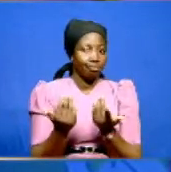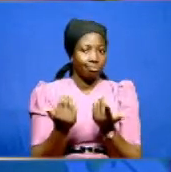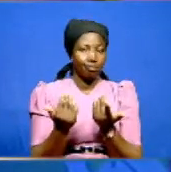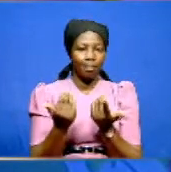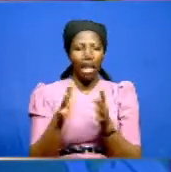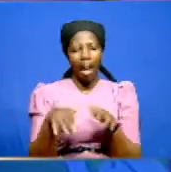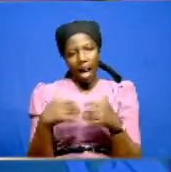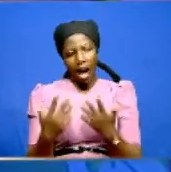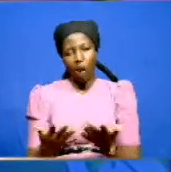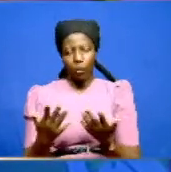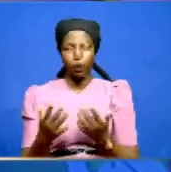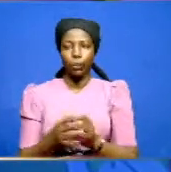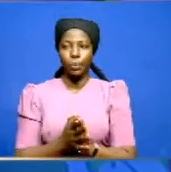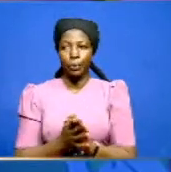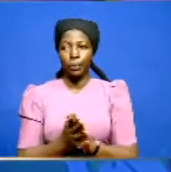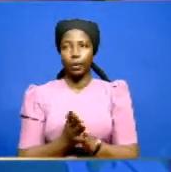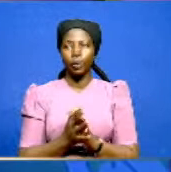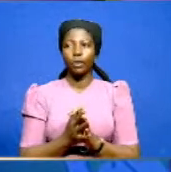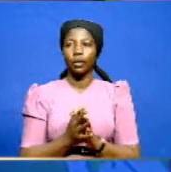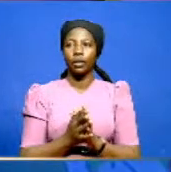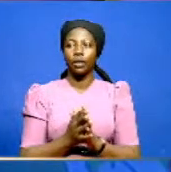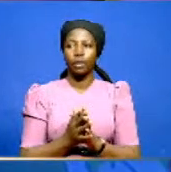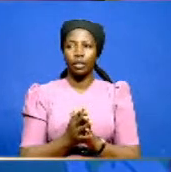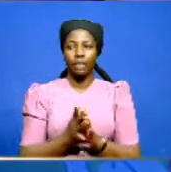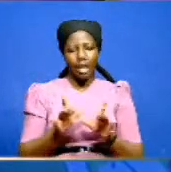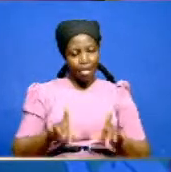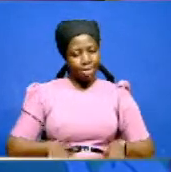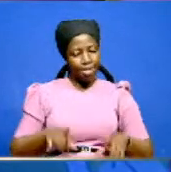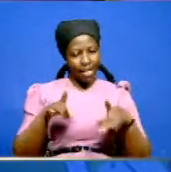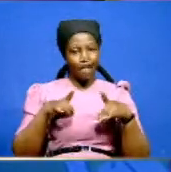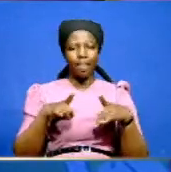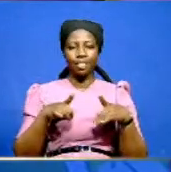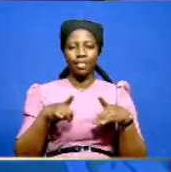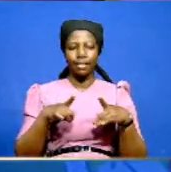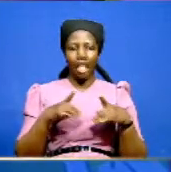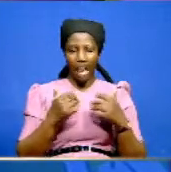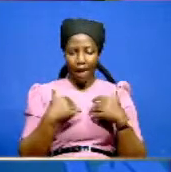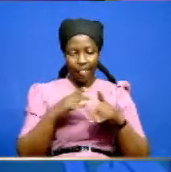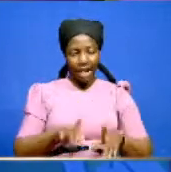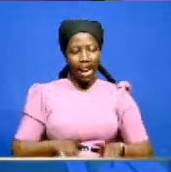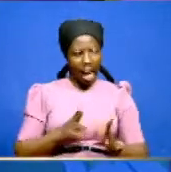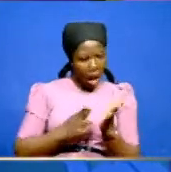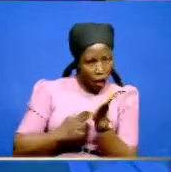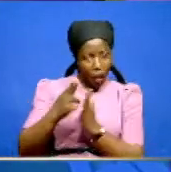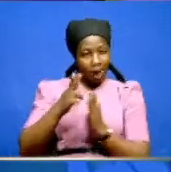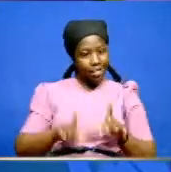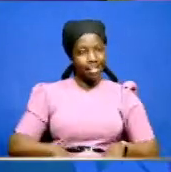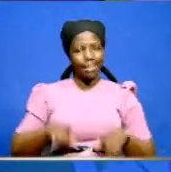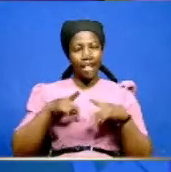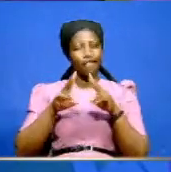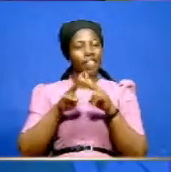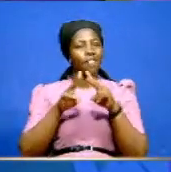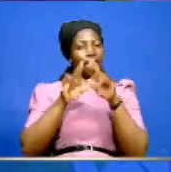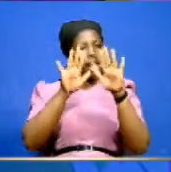how living a life of integrity was important to my